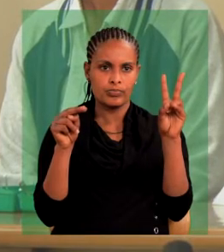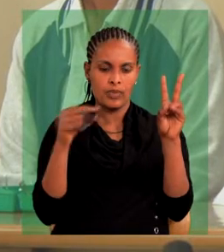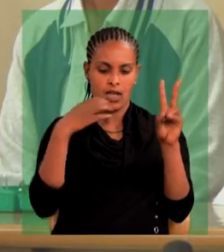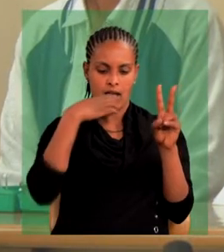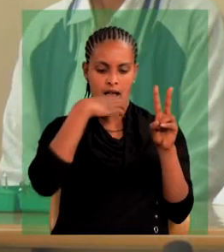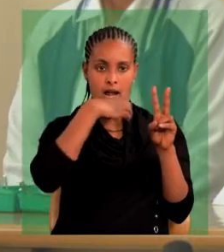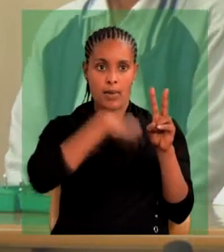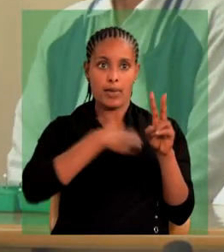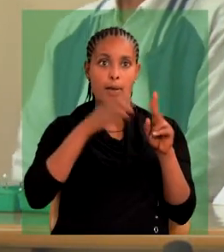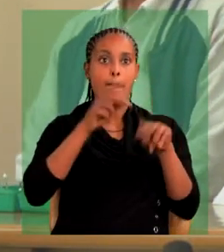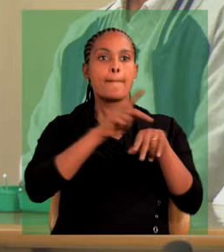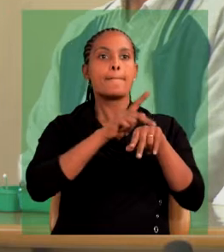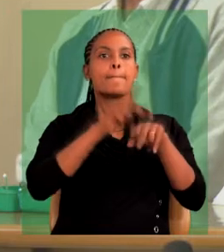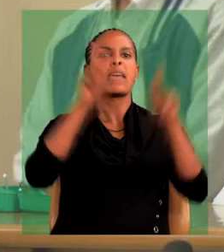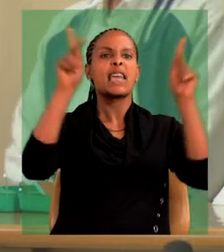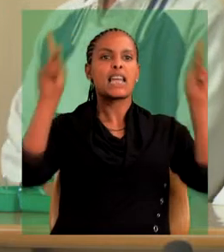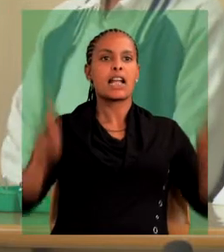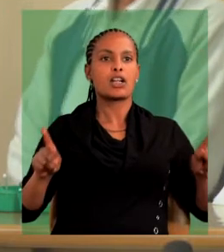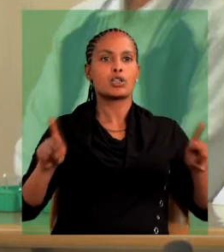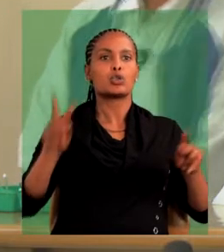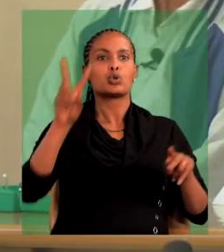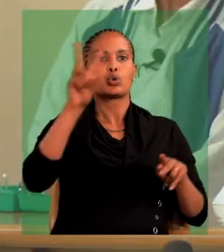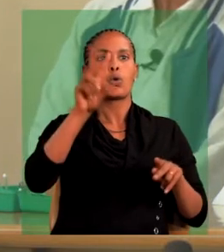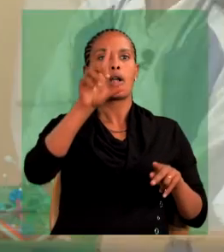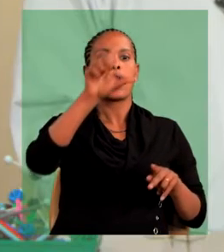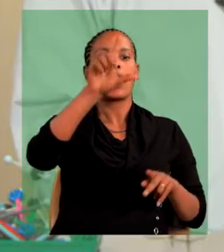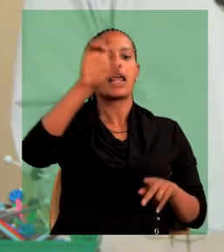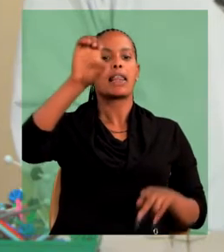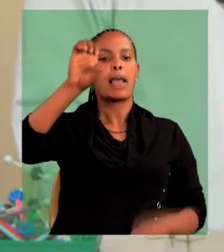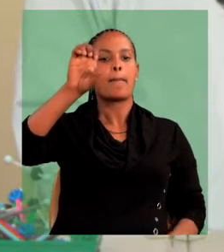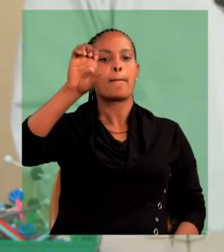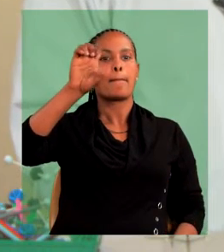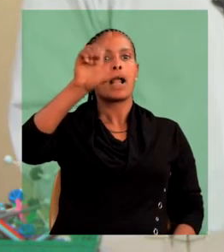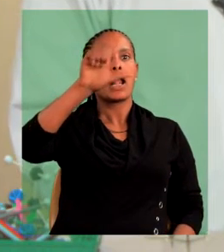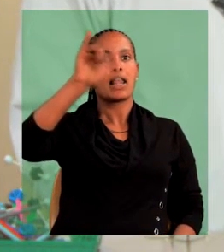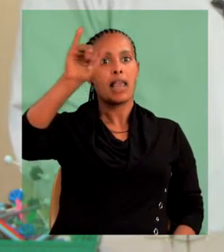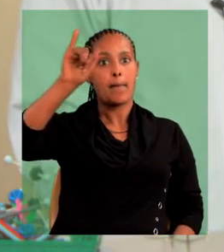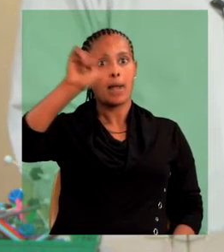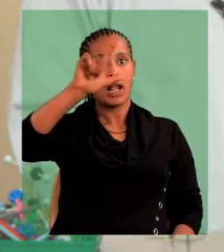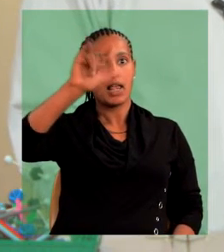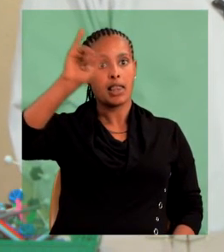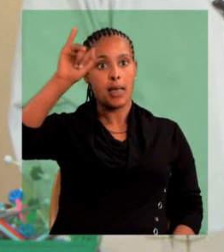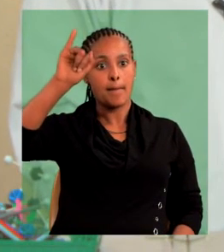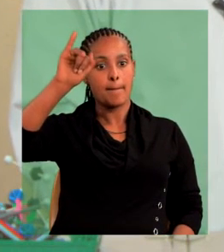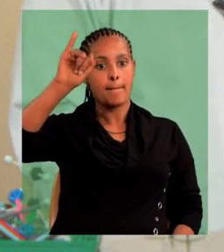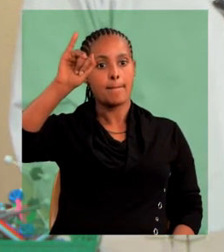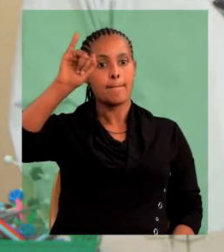Elements in period 2 begin with lithium. What is next to lithium?